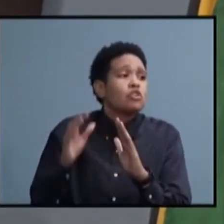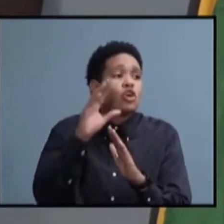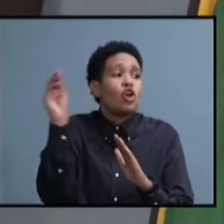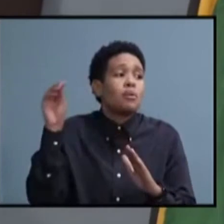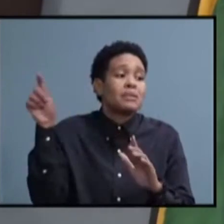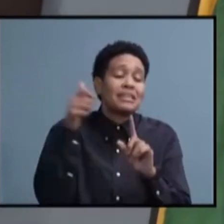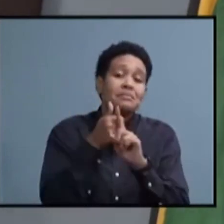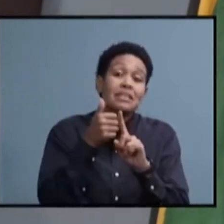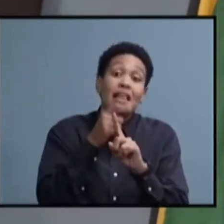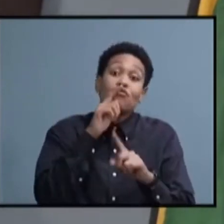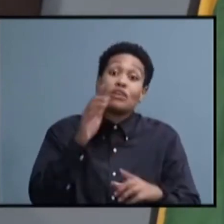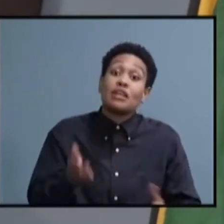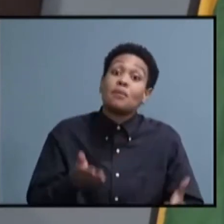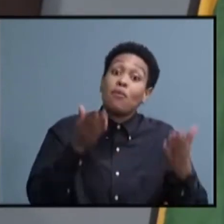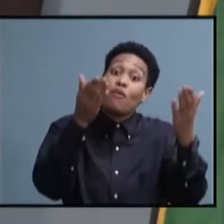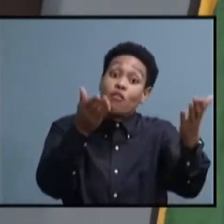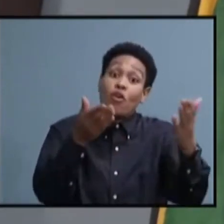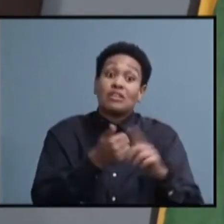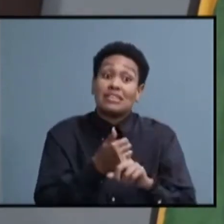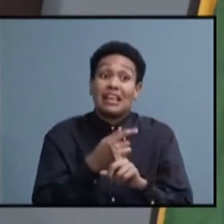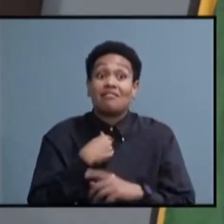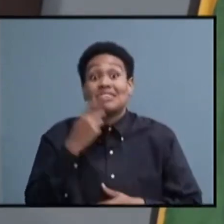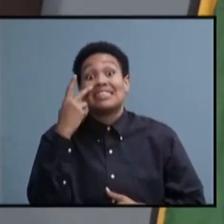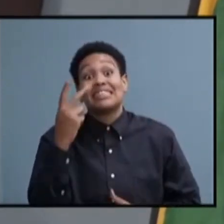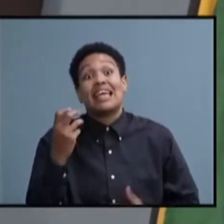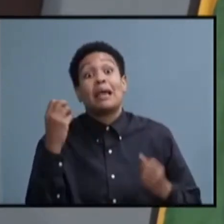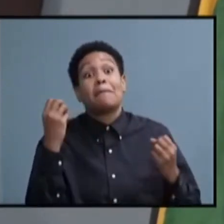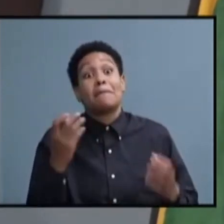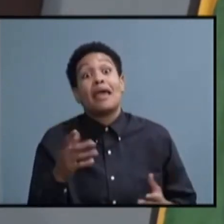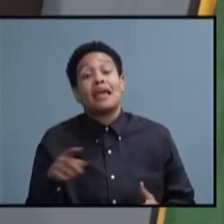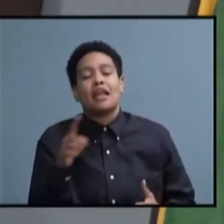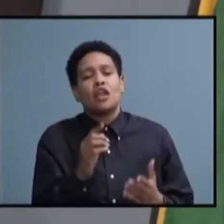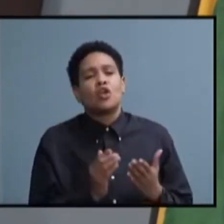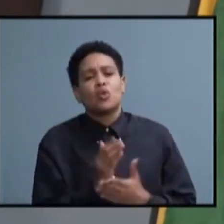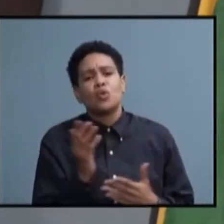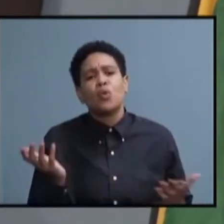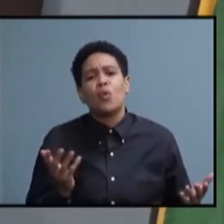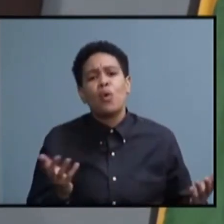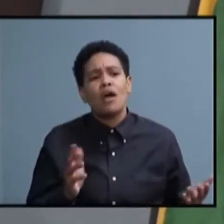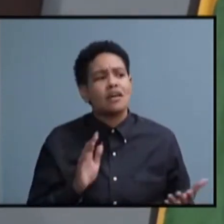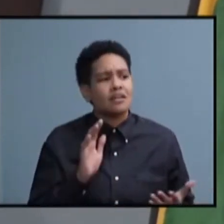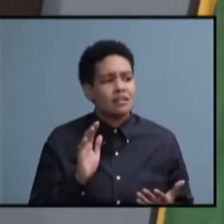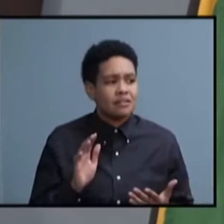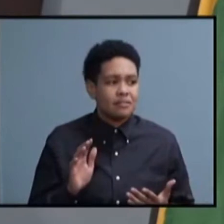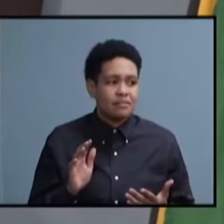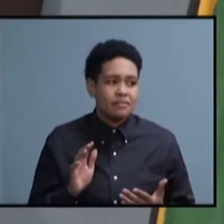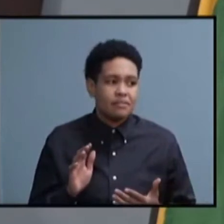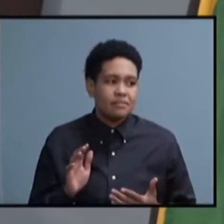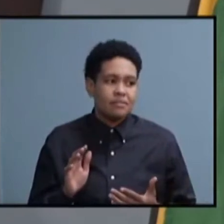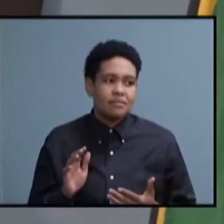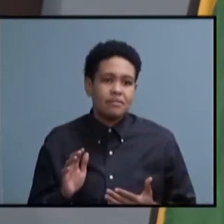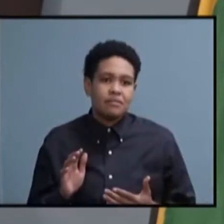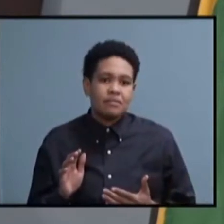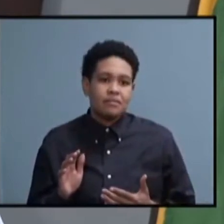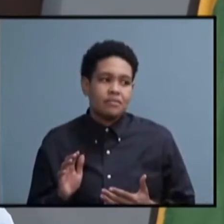have put forward, and I've seen a number of them by way of their